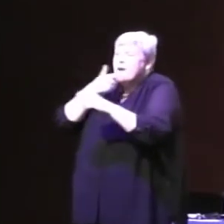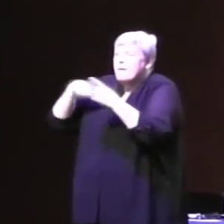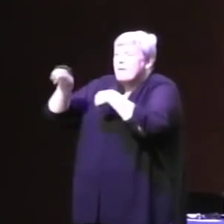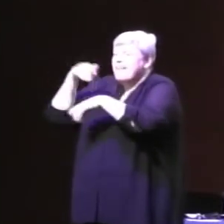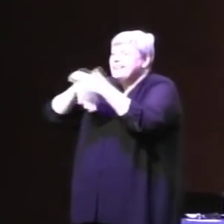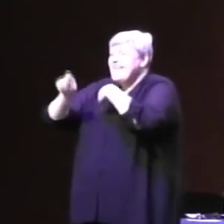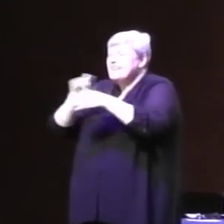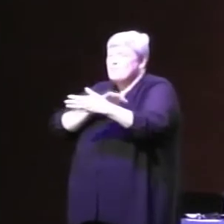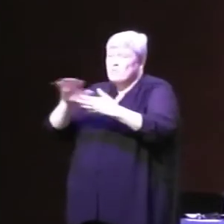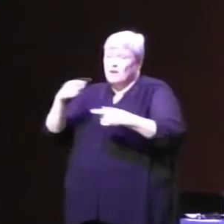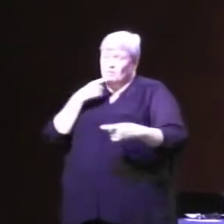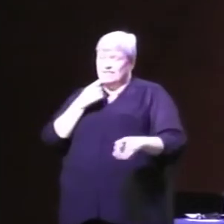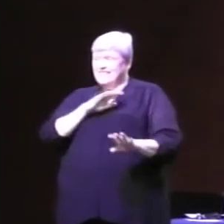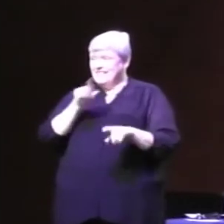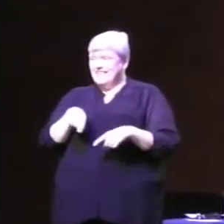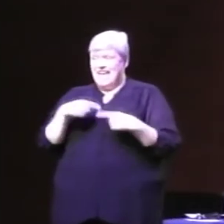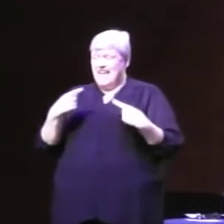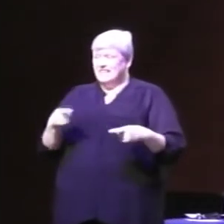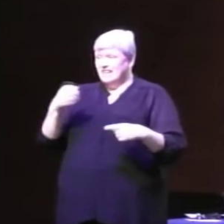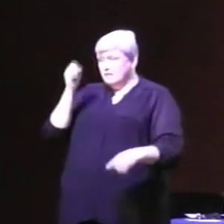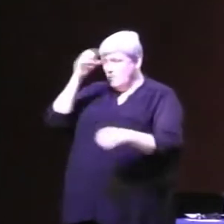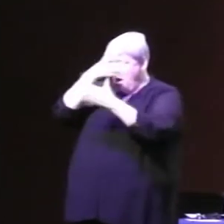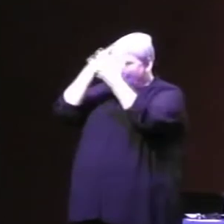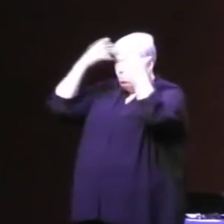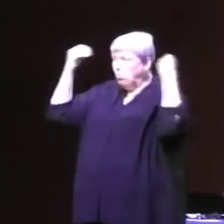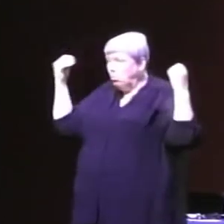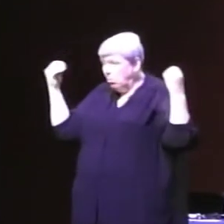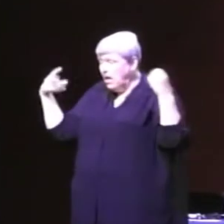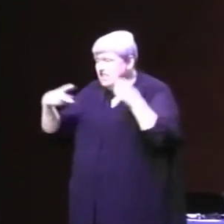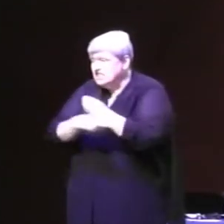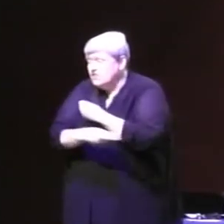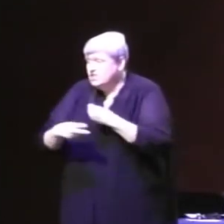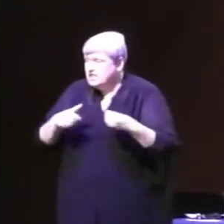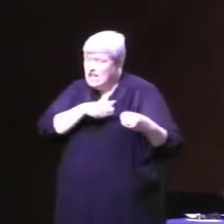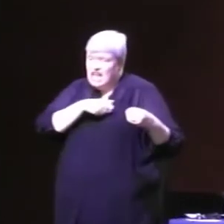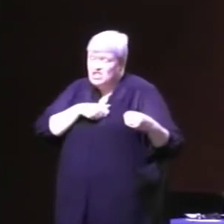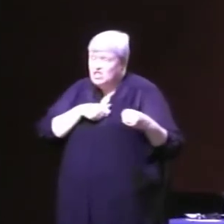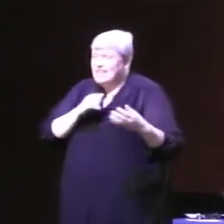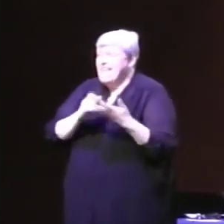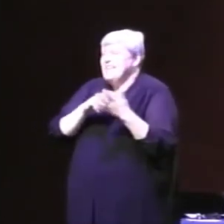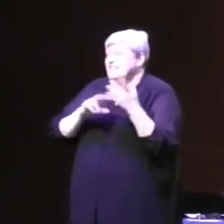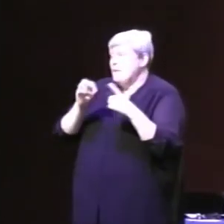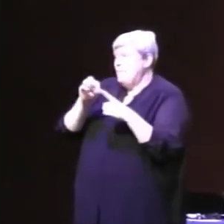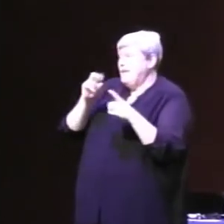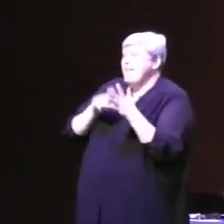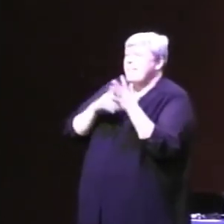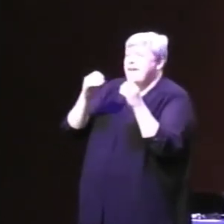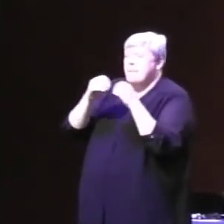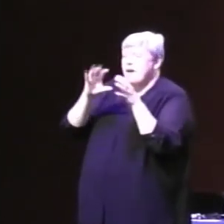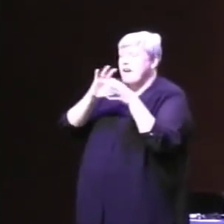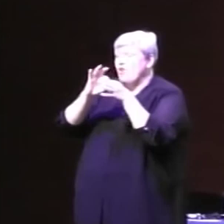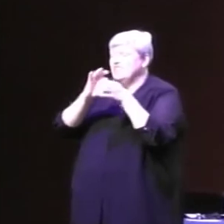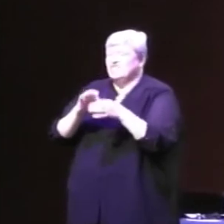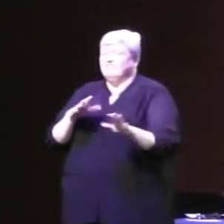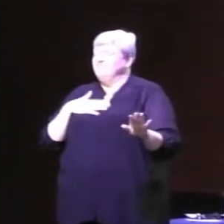We told them they should not be mindless austerity agents, but the SNP-Labour coalition did not have the